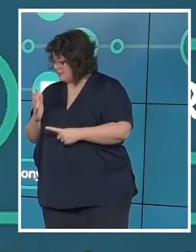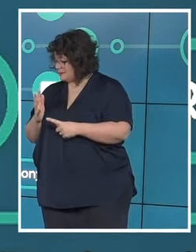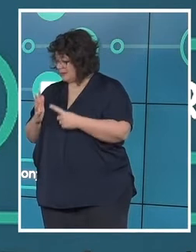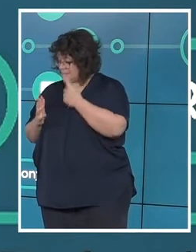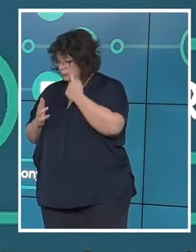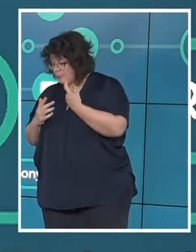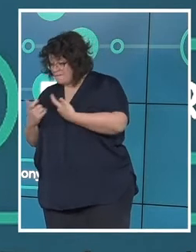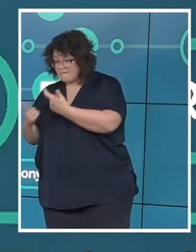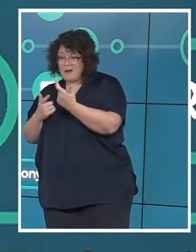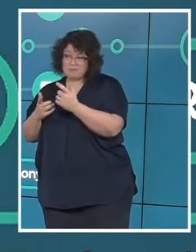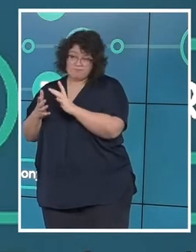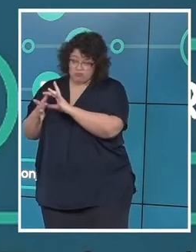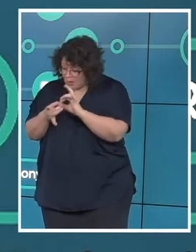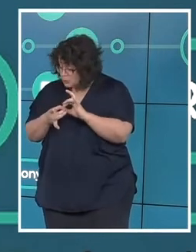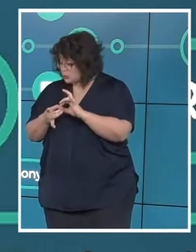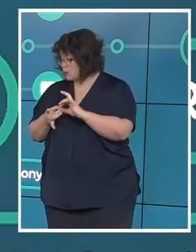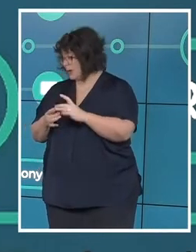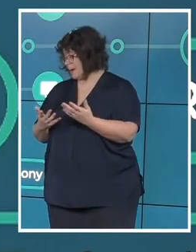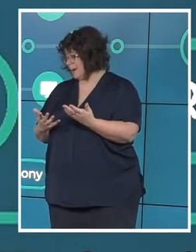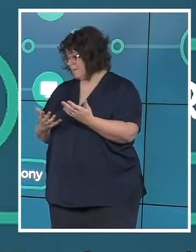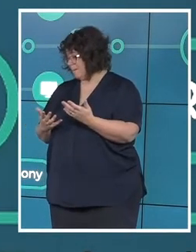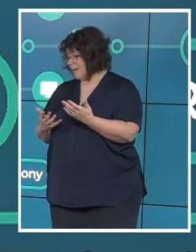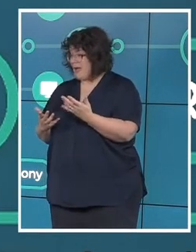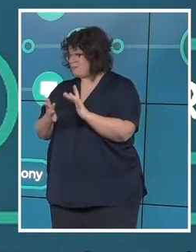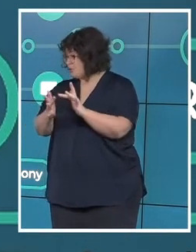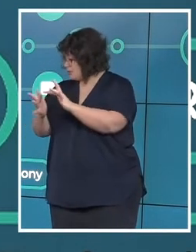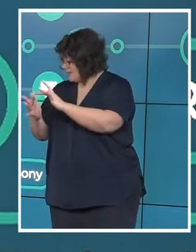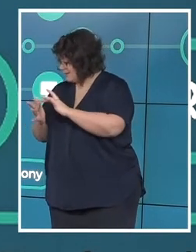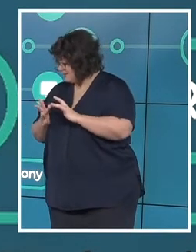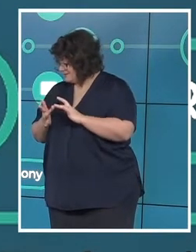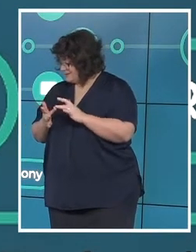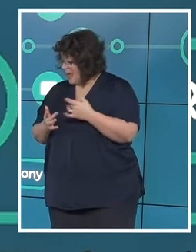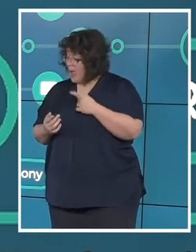So I'm answering your questions from a technical perspective.